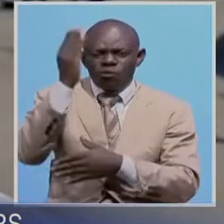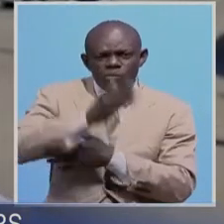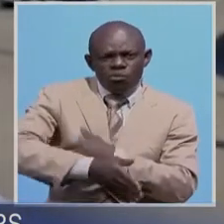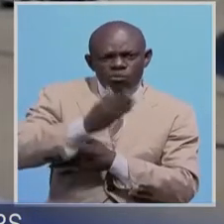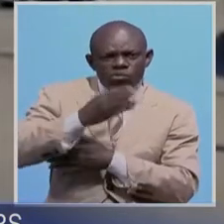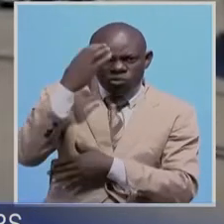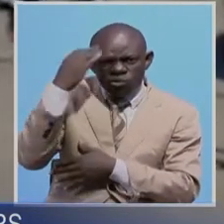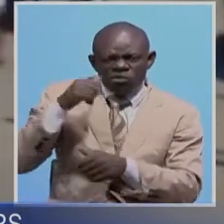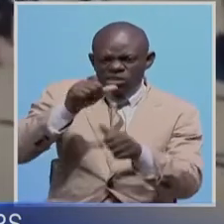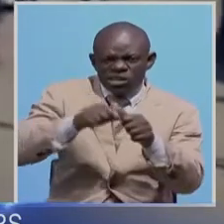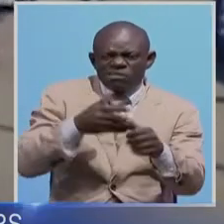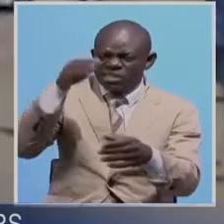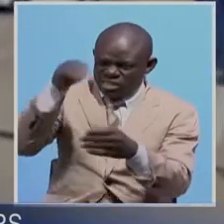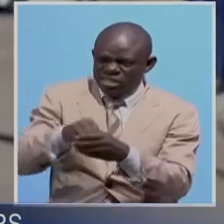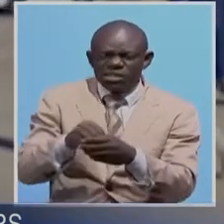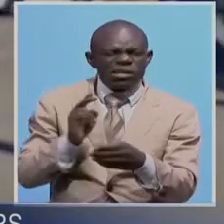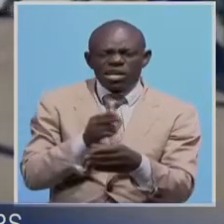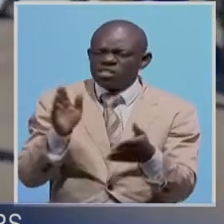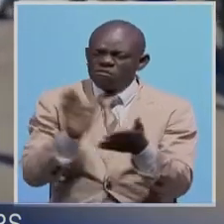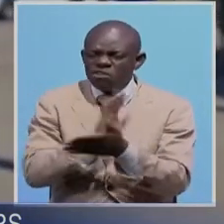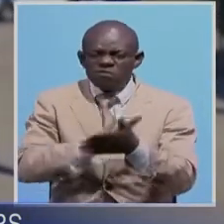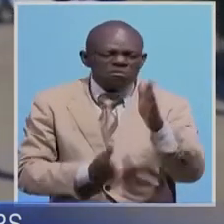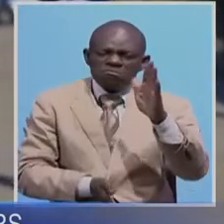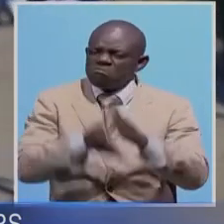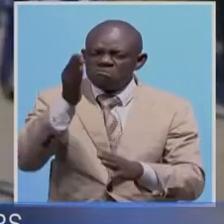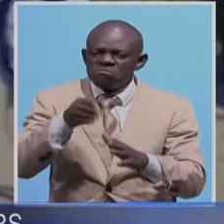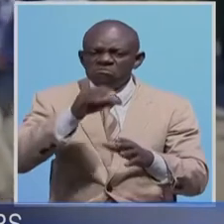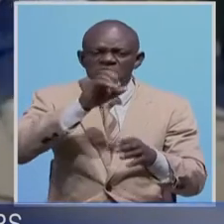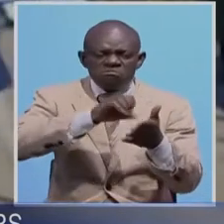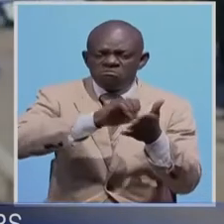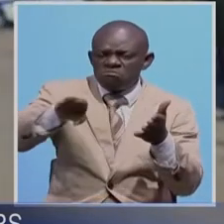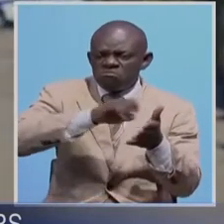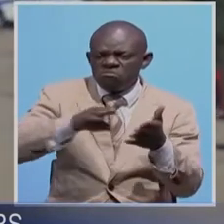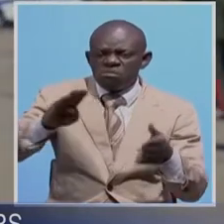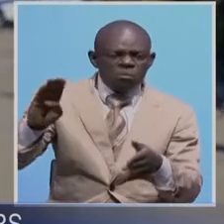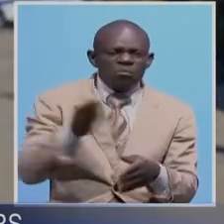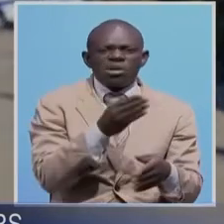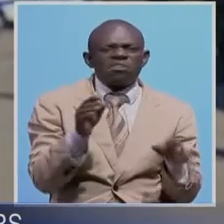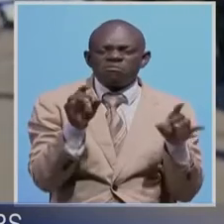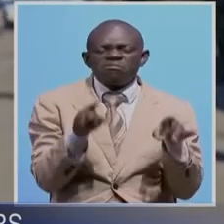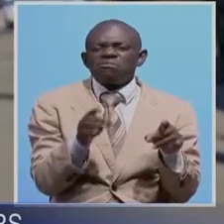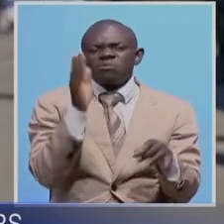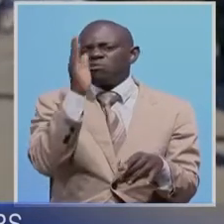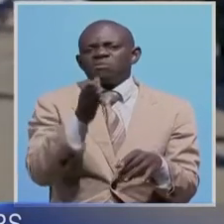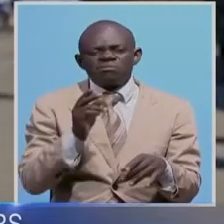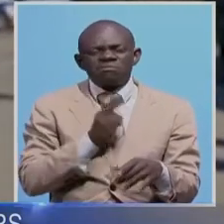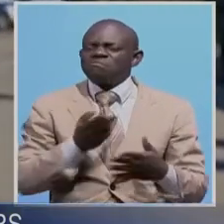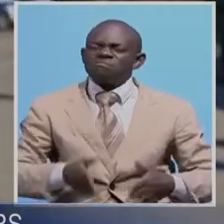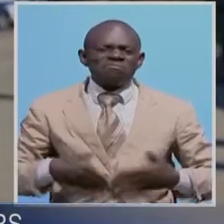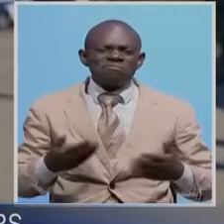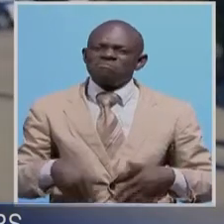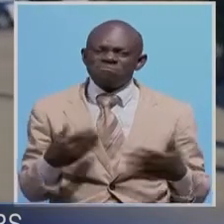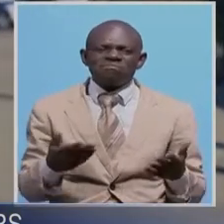to load and go and offload quickly. And we are very happy that even the hours of operation have